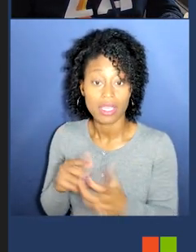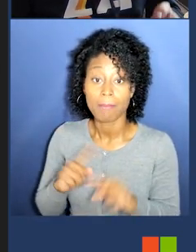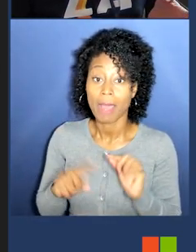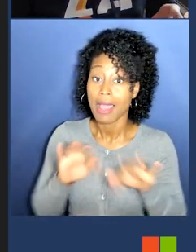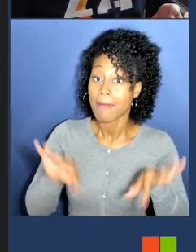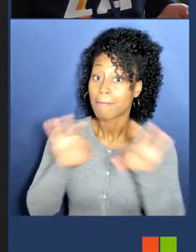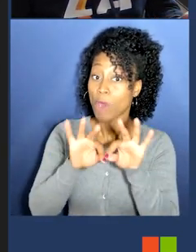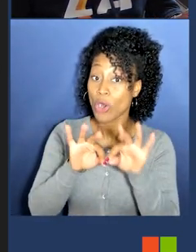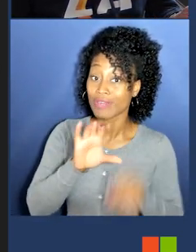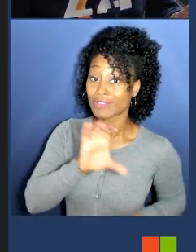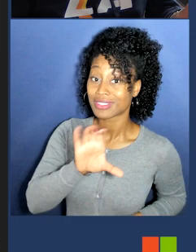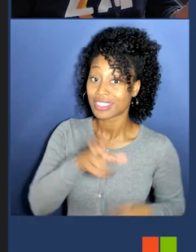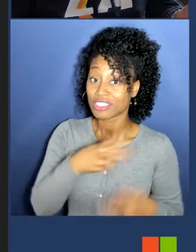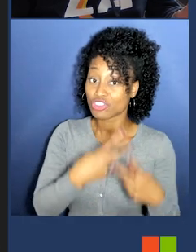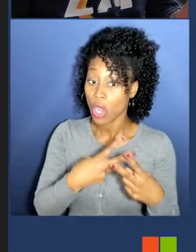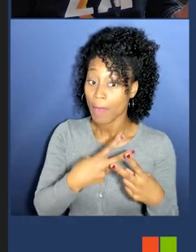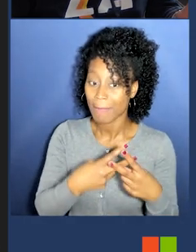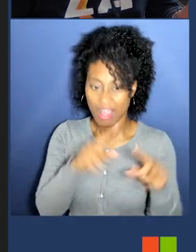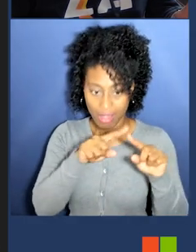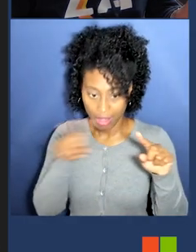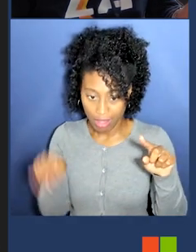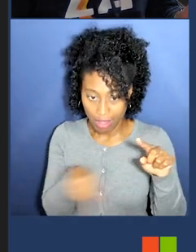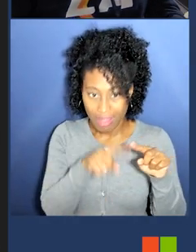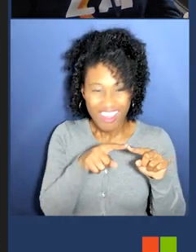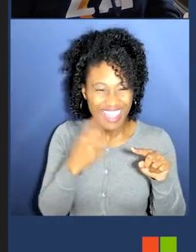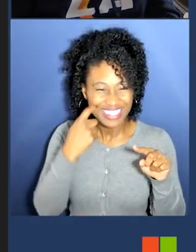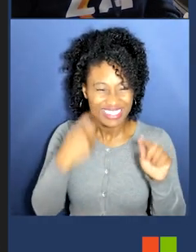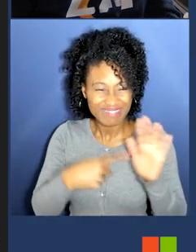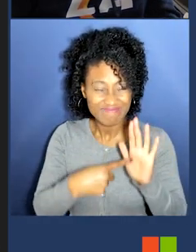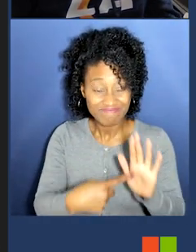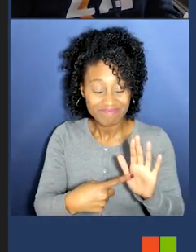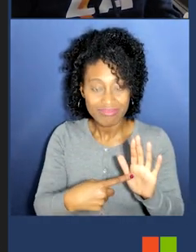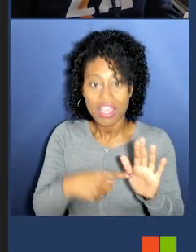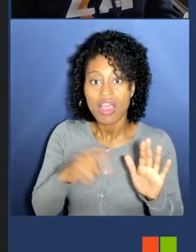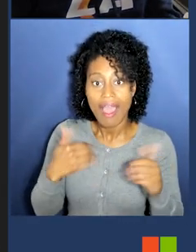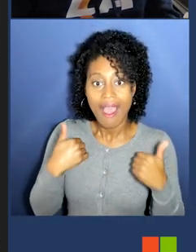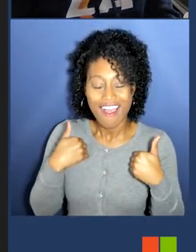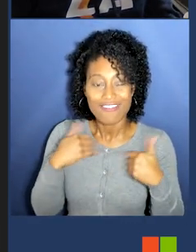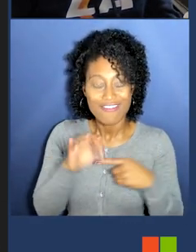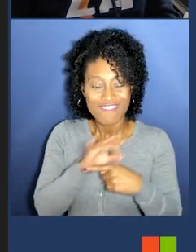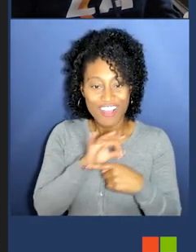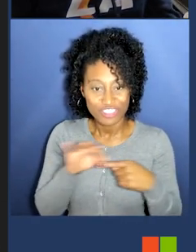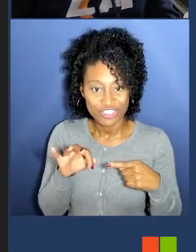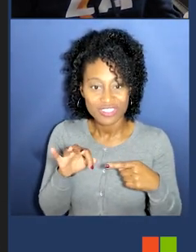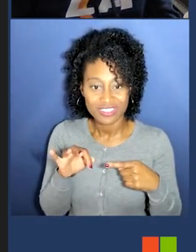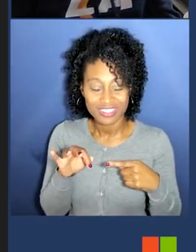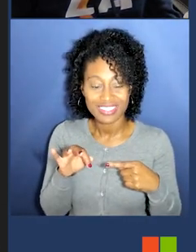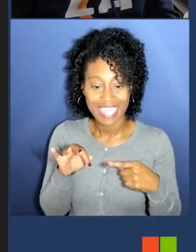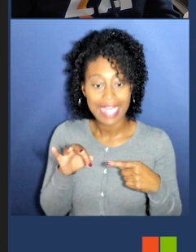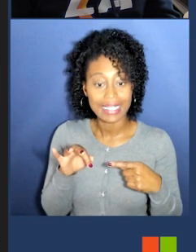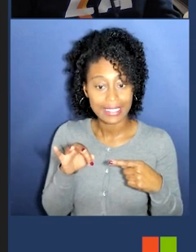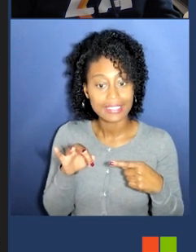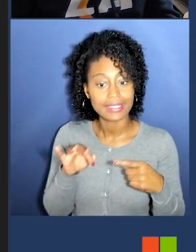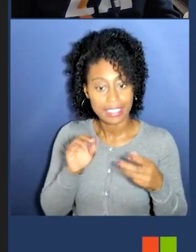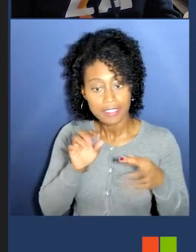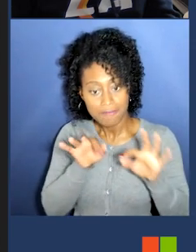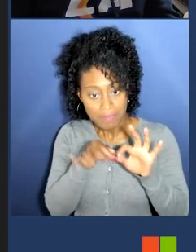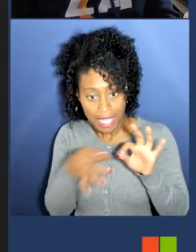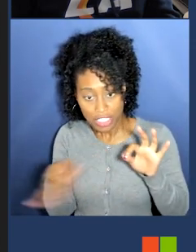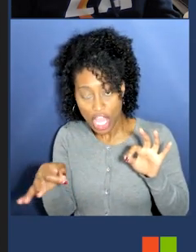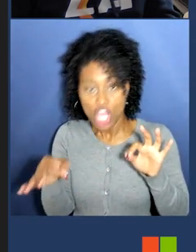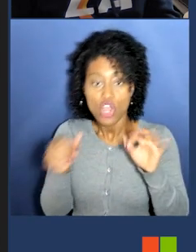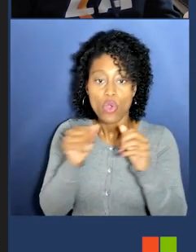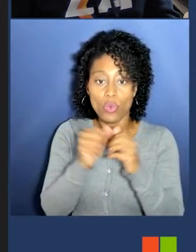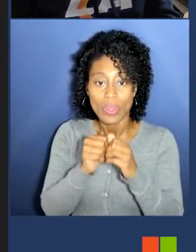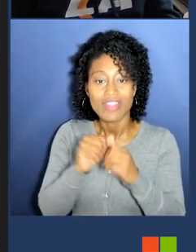important thing is in C# at least, you have a function that is annotated with a